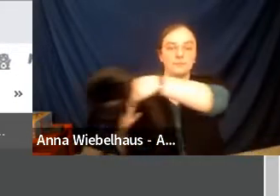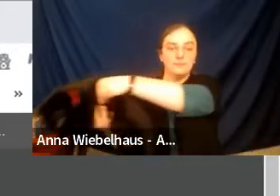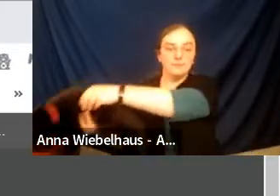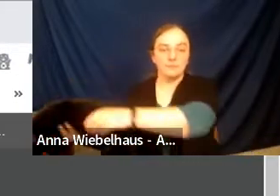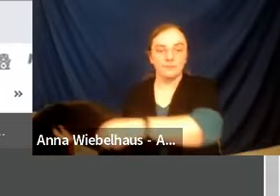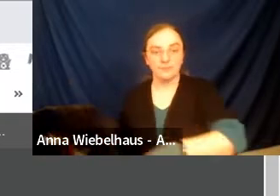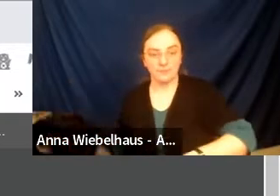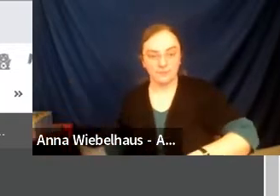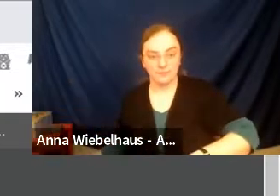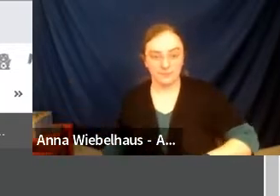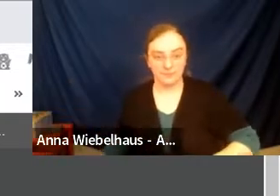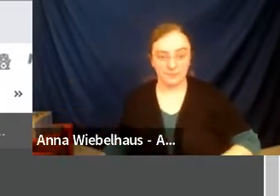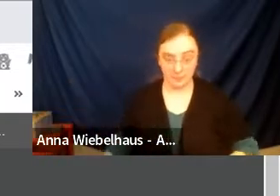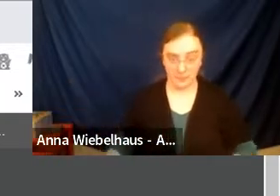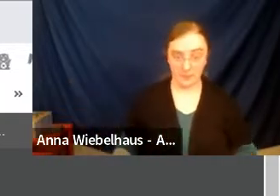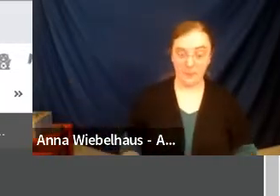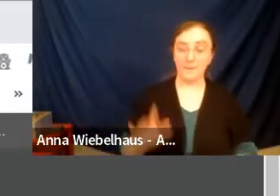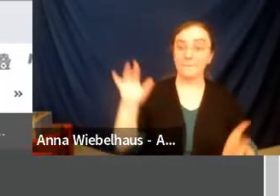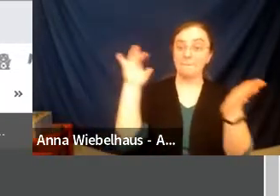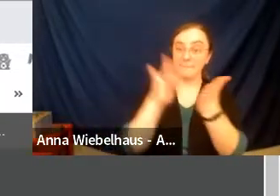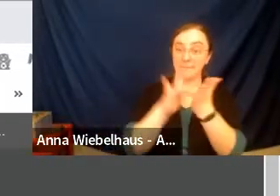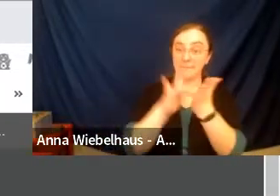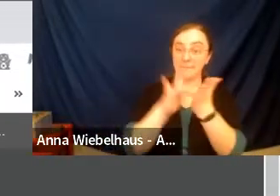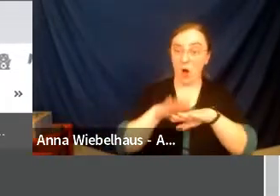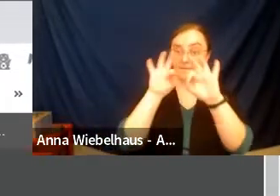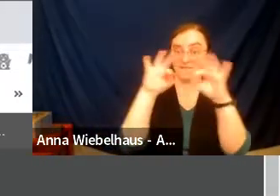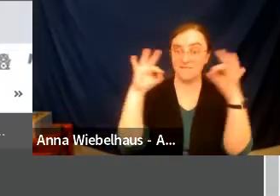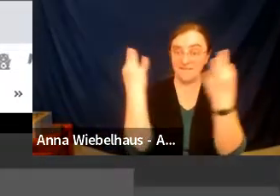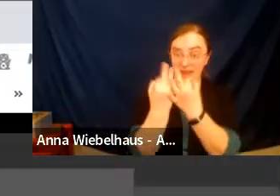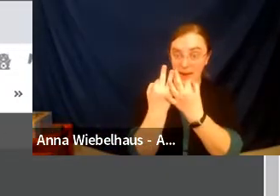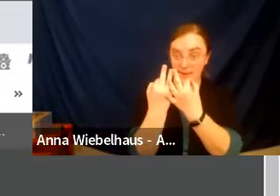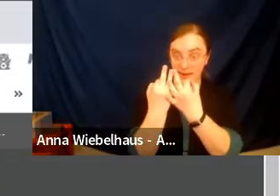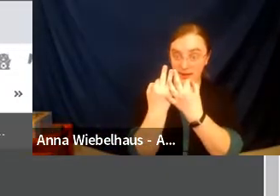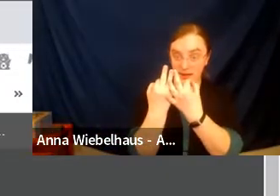over Families. Click on the Families tab,